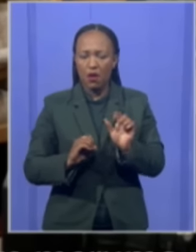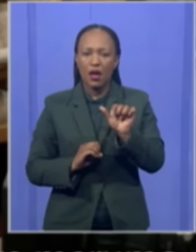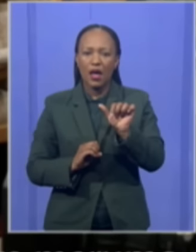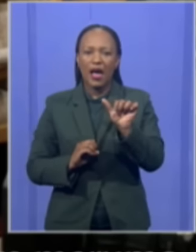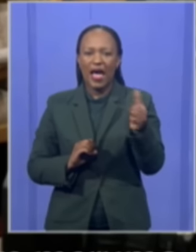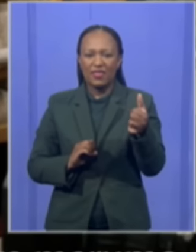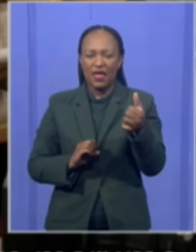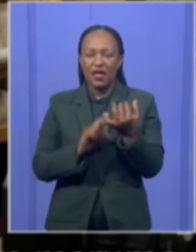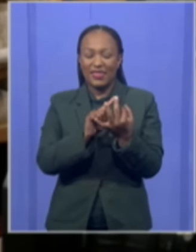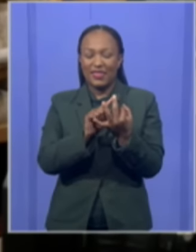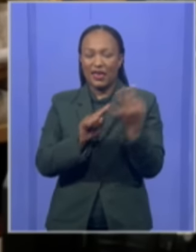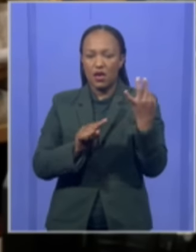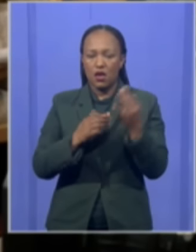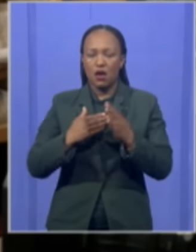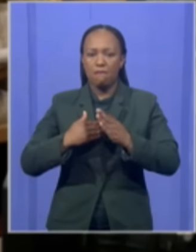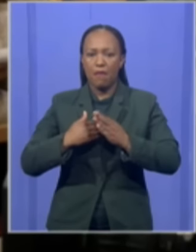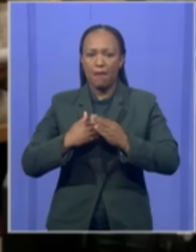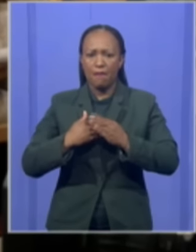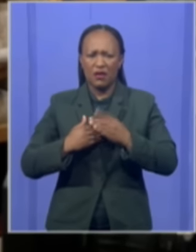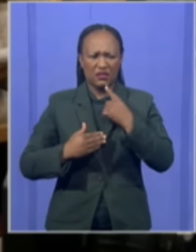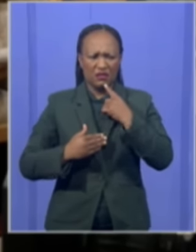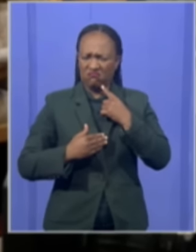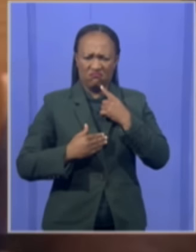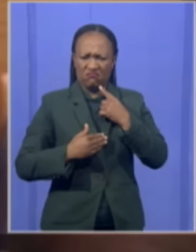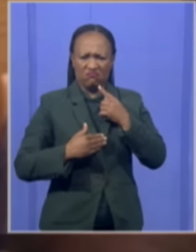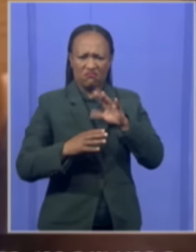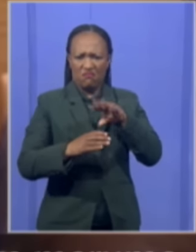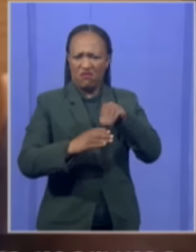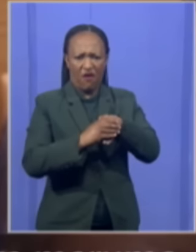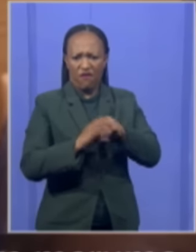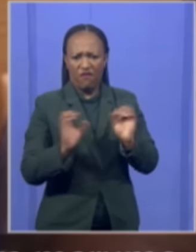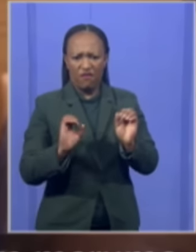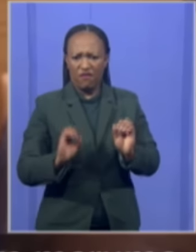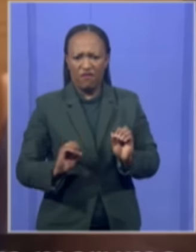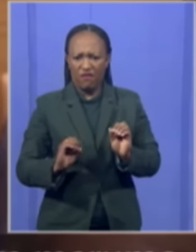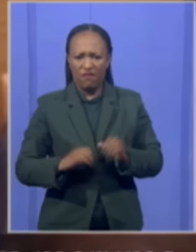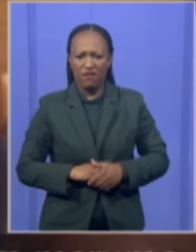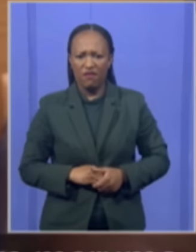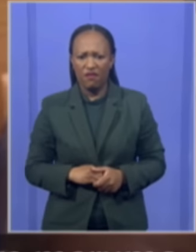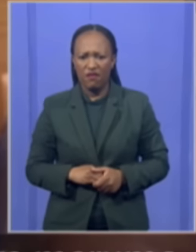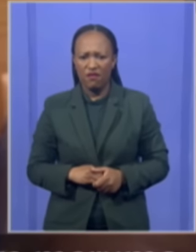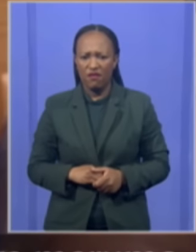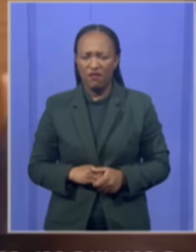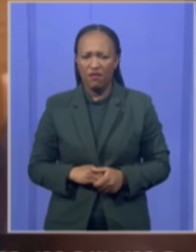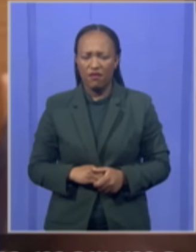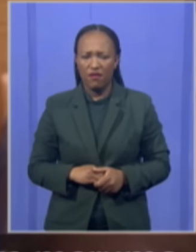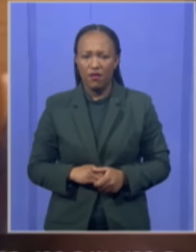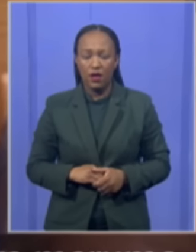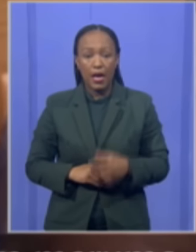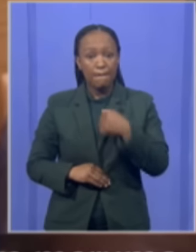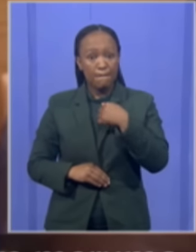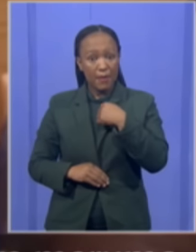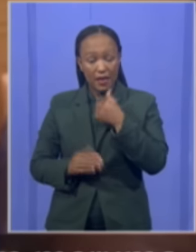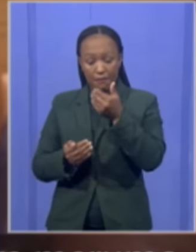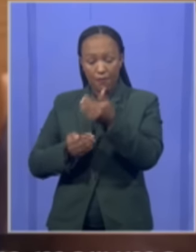le ona a ganeditše gore a tšere karolo paneleng yeo. I was not involved in the approval